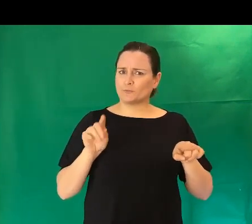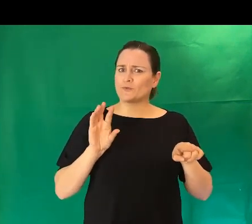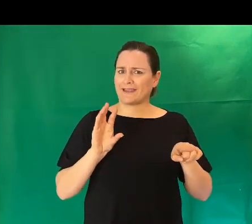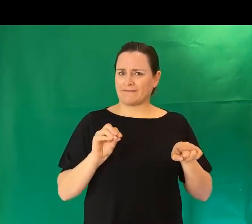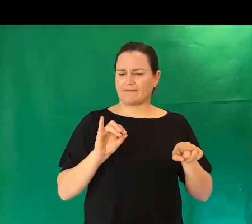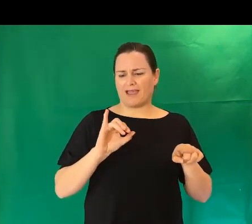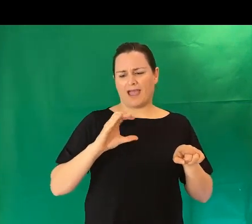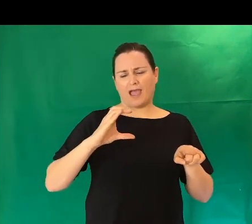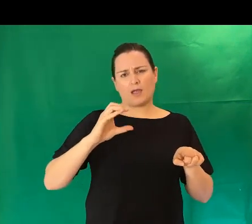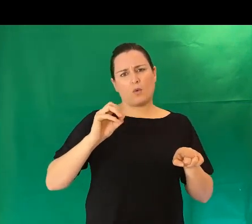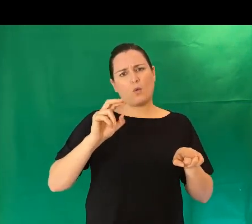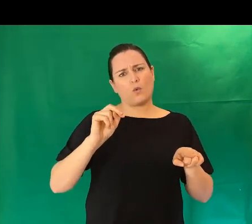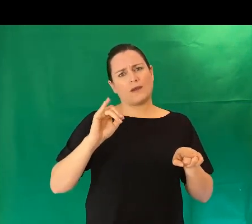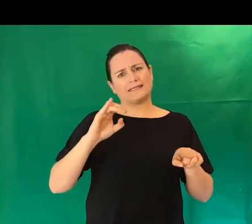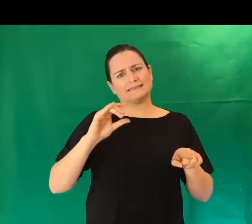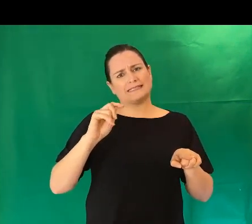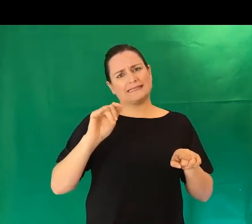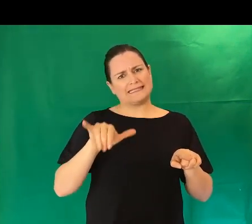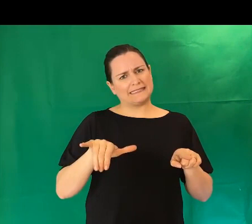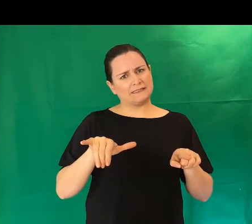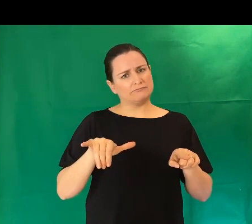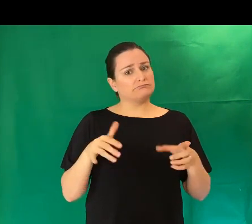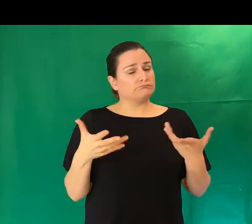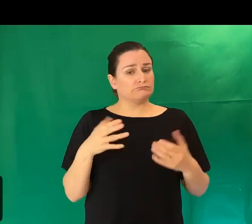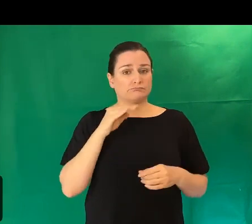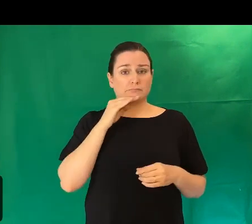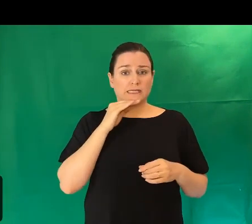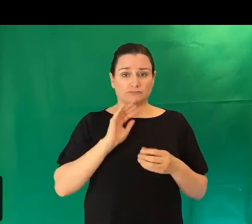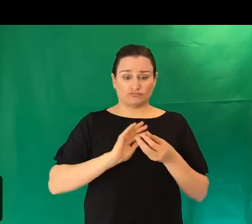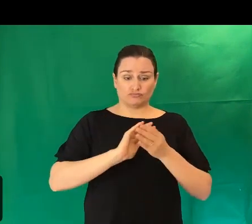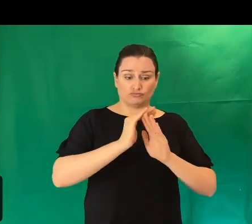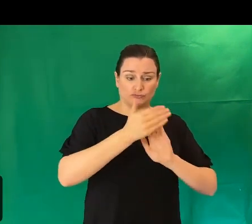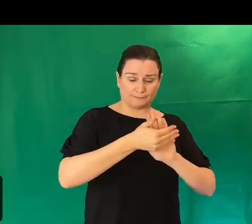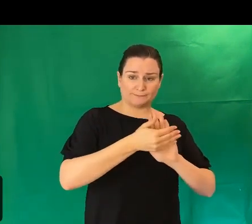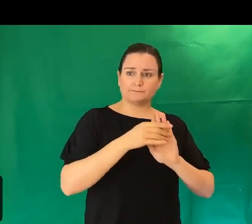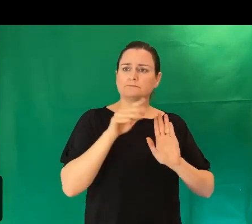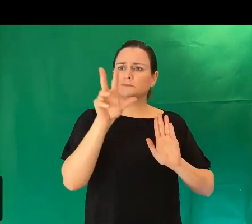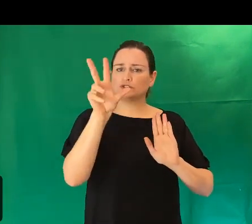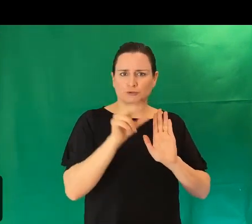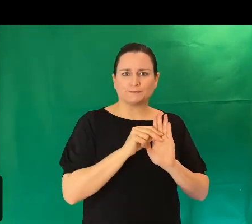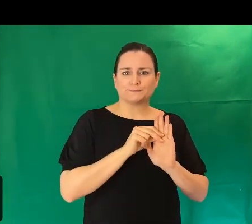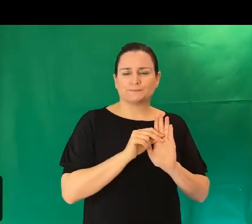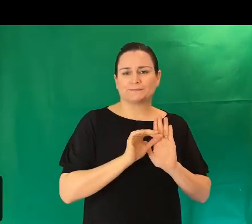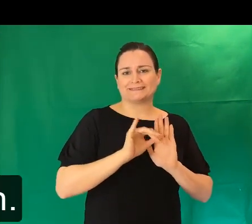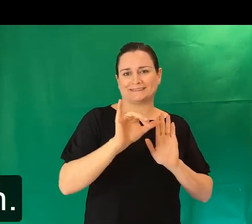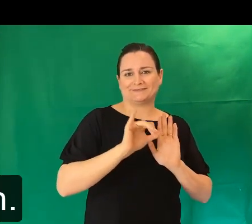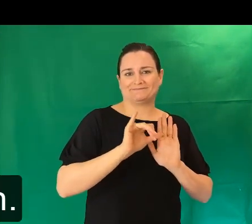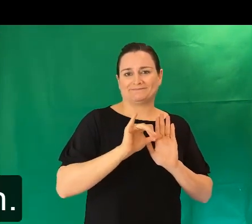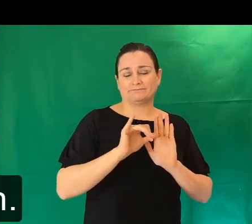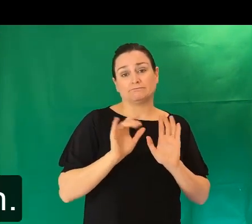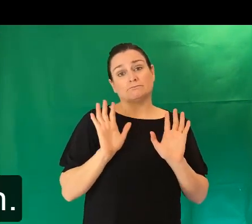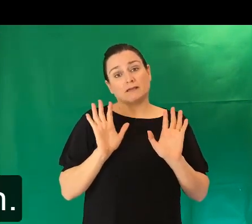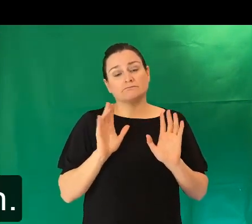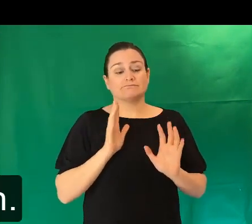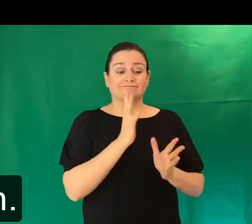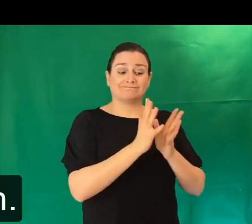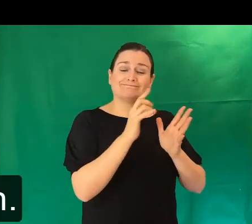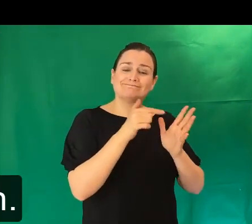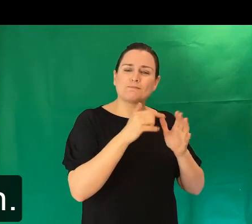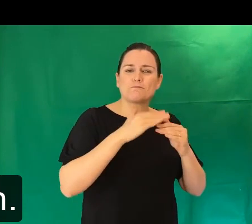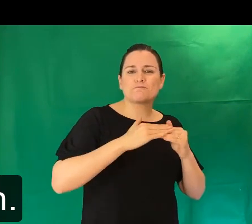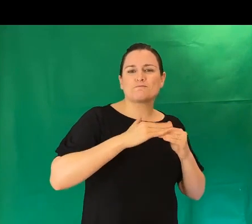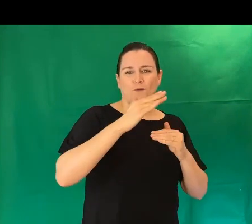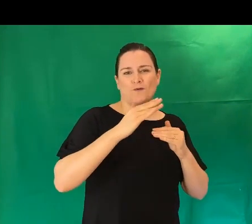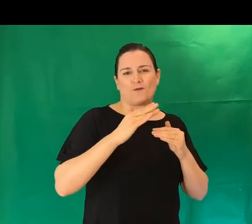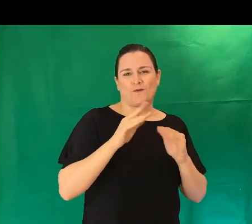where the form reflects the meaning. But what is different is that there is much more iconicity in the sign language